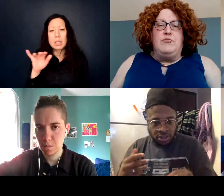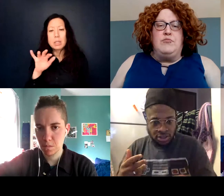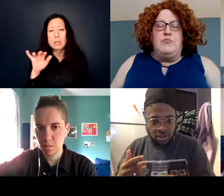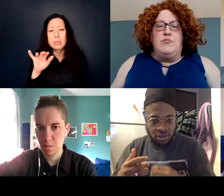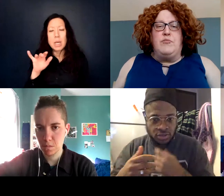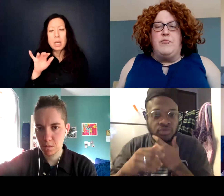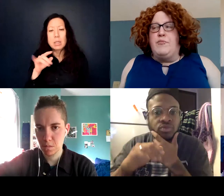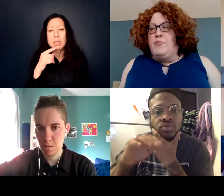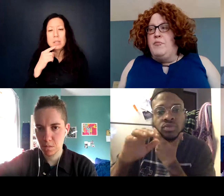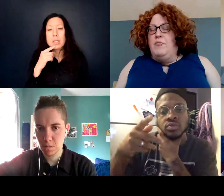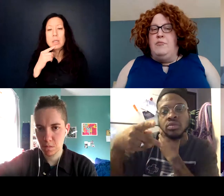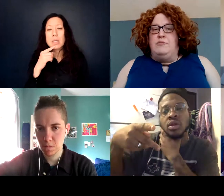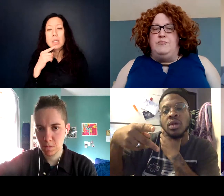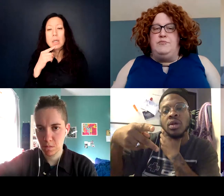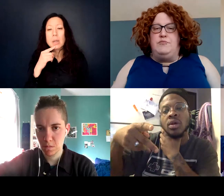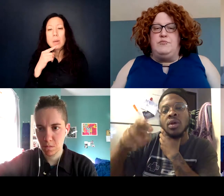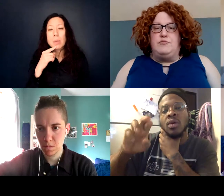with